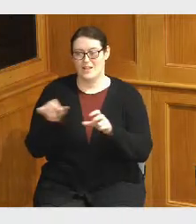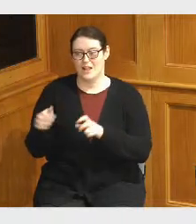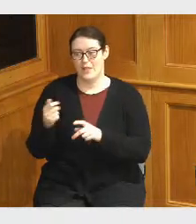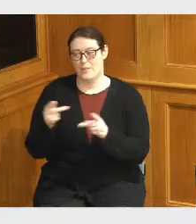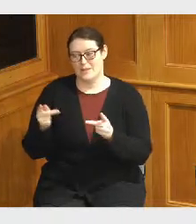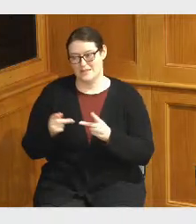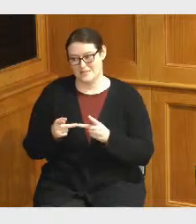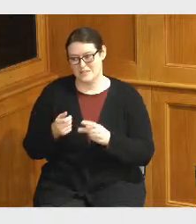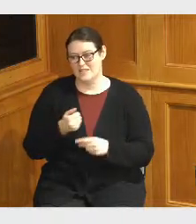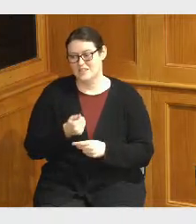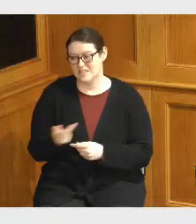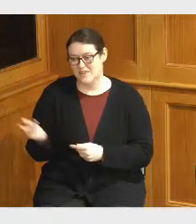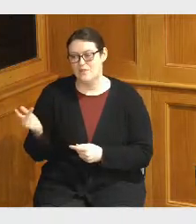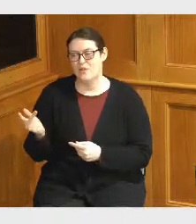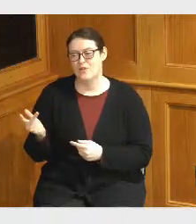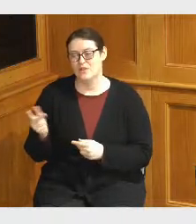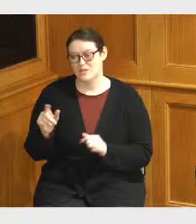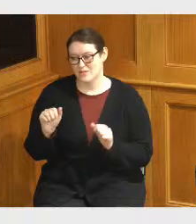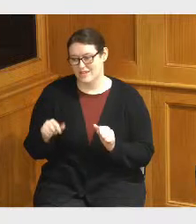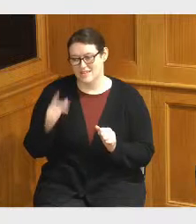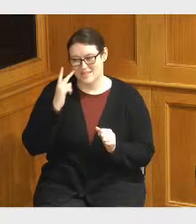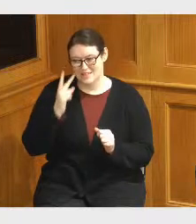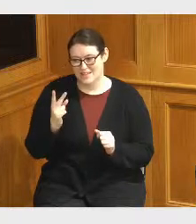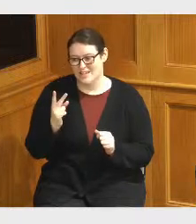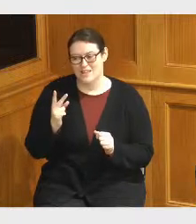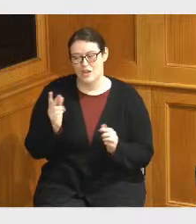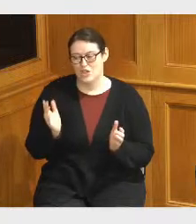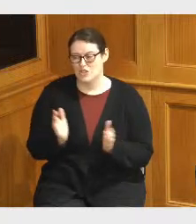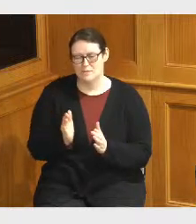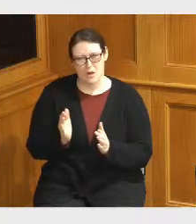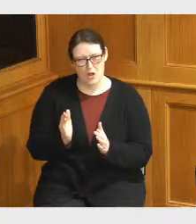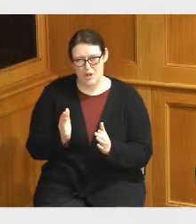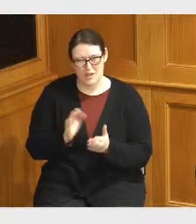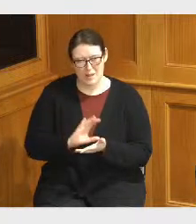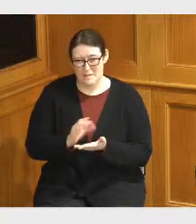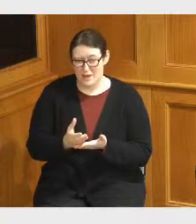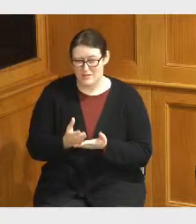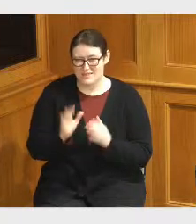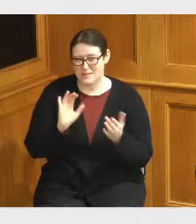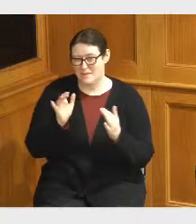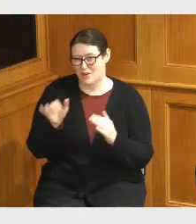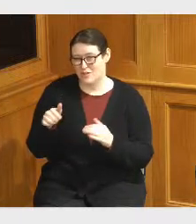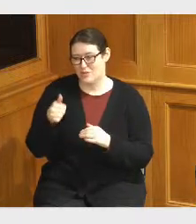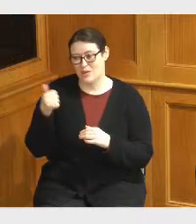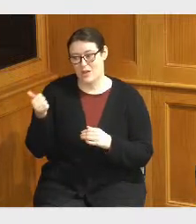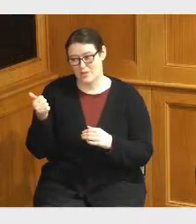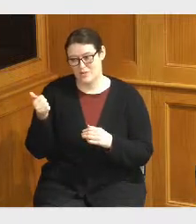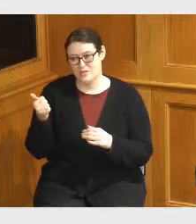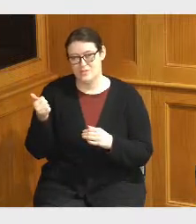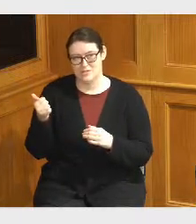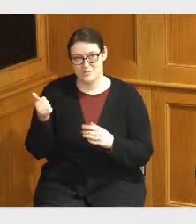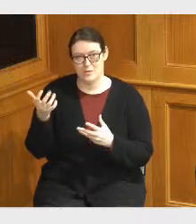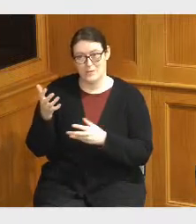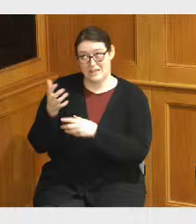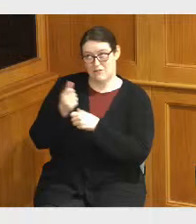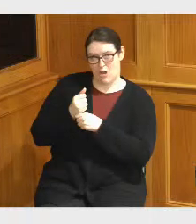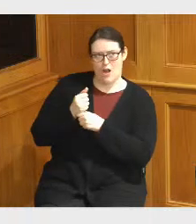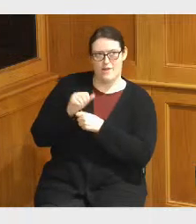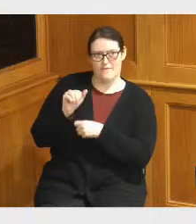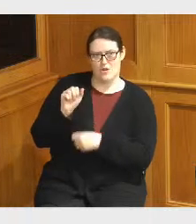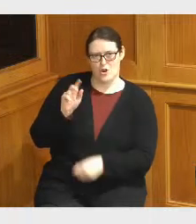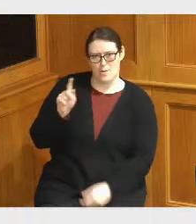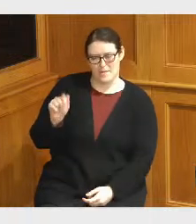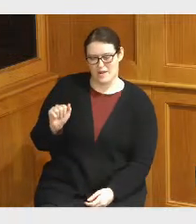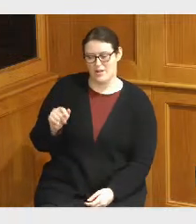Several of the line items, as you can see on here, are smaller amounts in the grand scheme of the amount we received in ARPA. And those are really